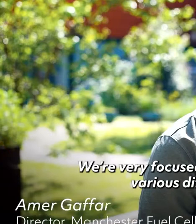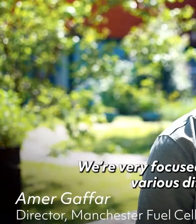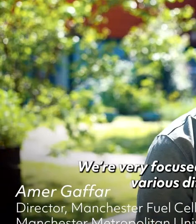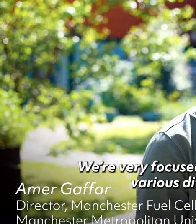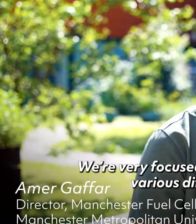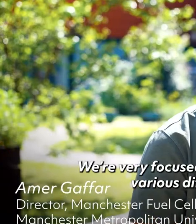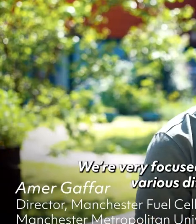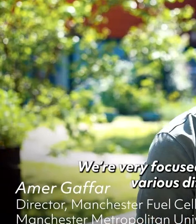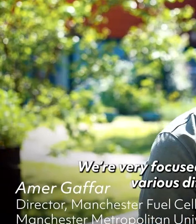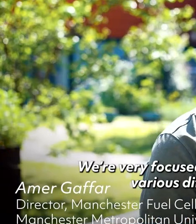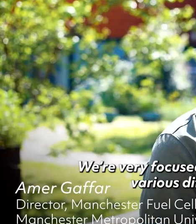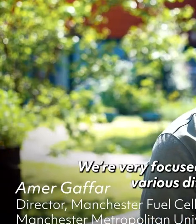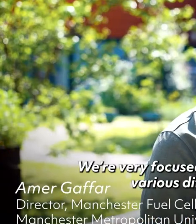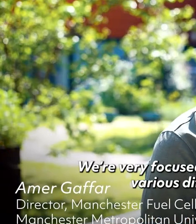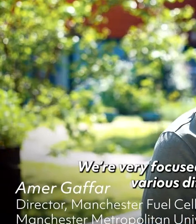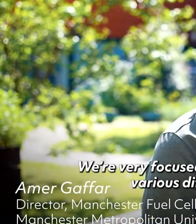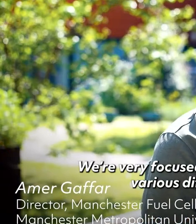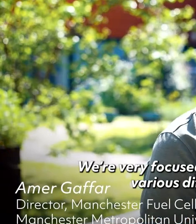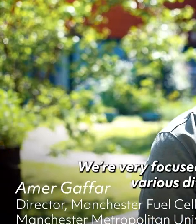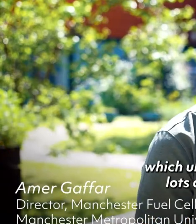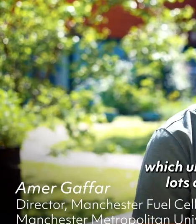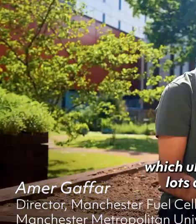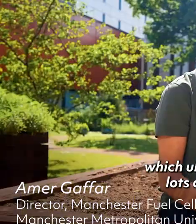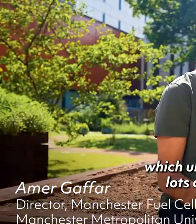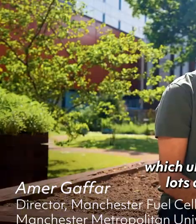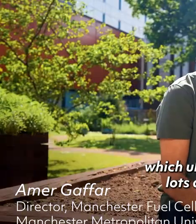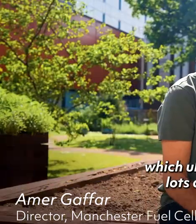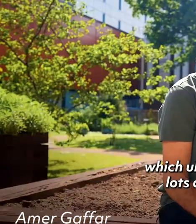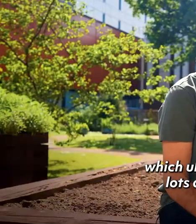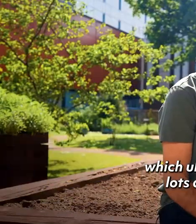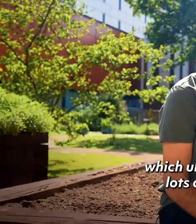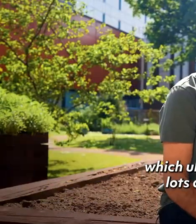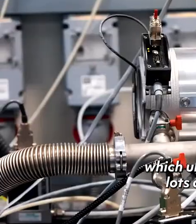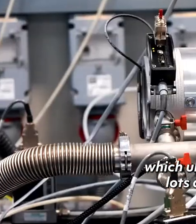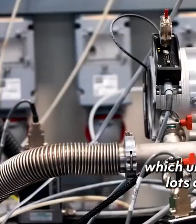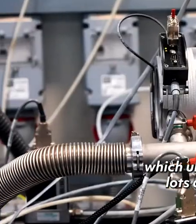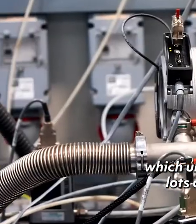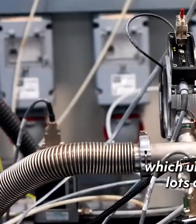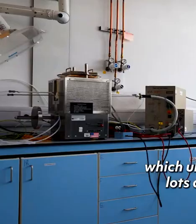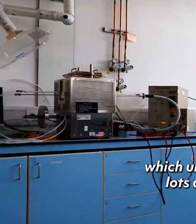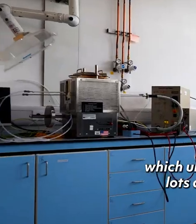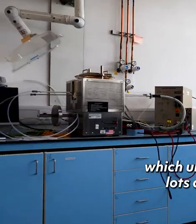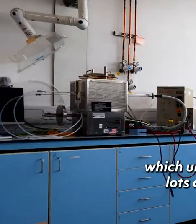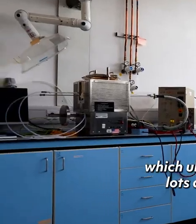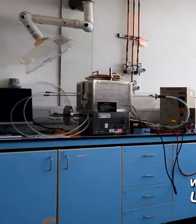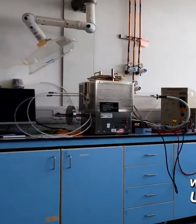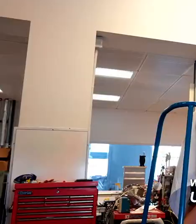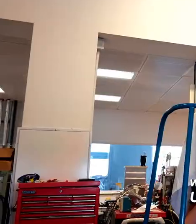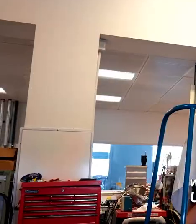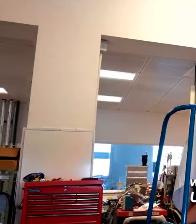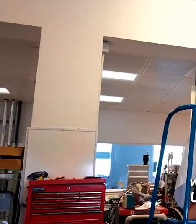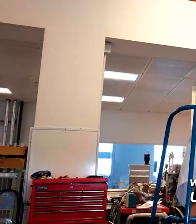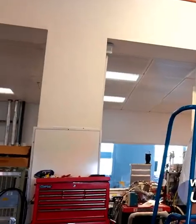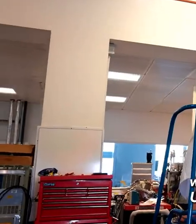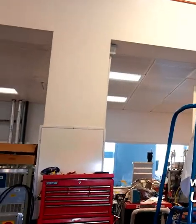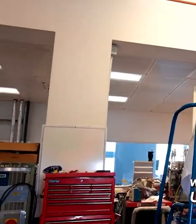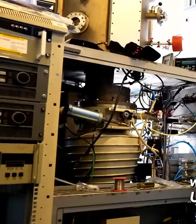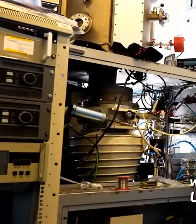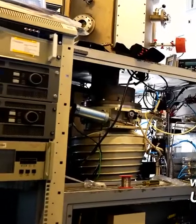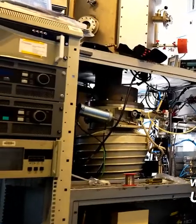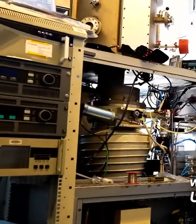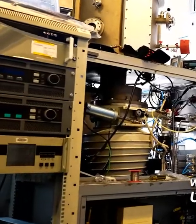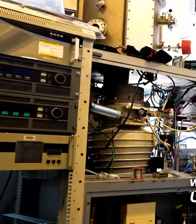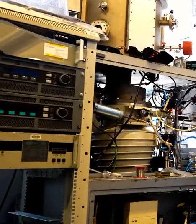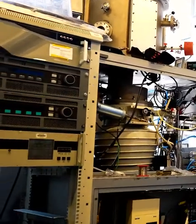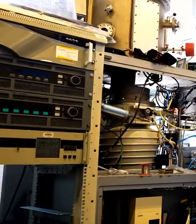we're working in various different projects on electrolysers, which ultimately will help us generate lots and lots of green hydrogen, which will be part of our UK-wide